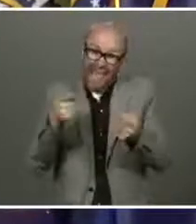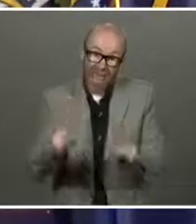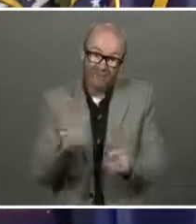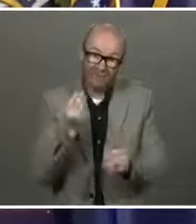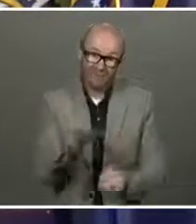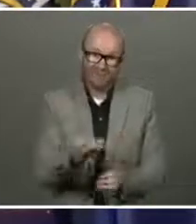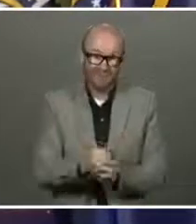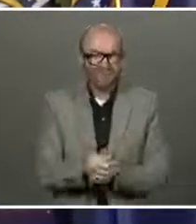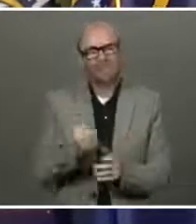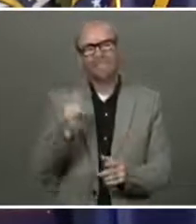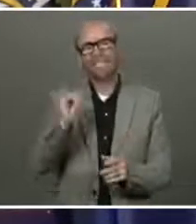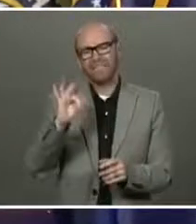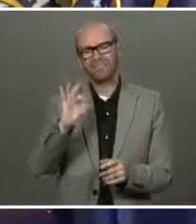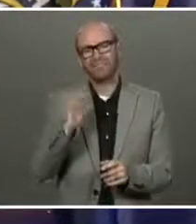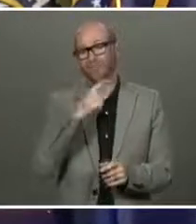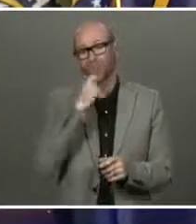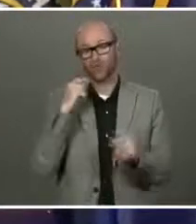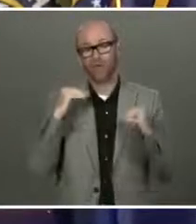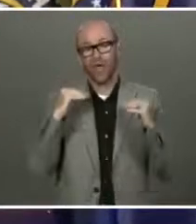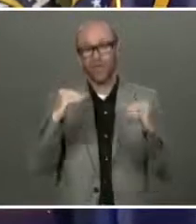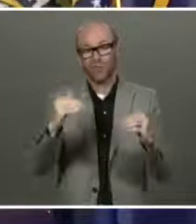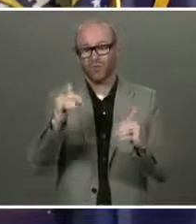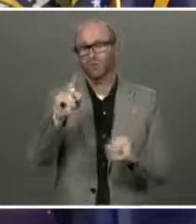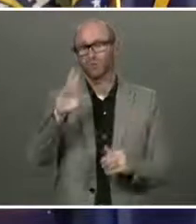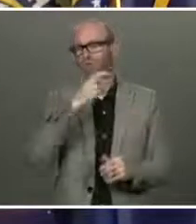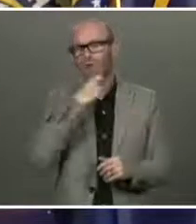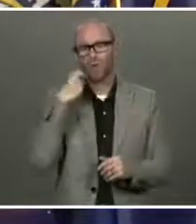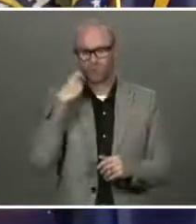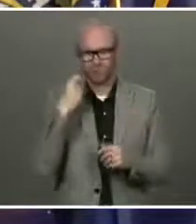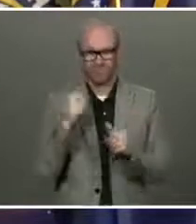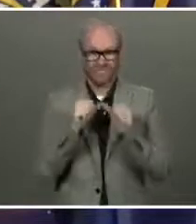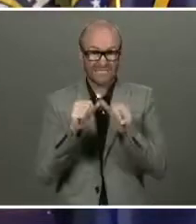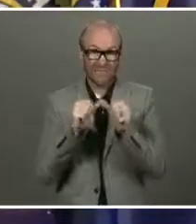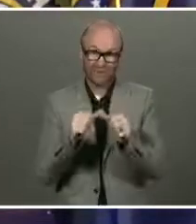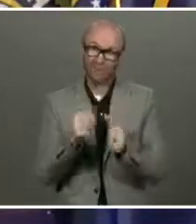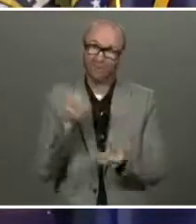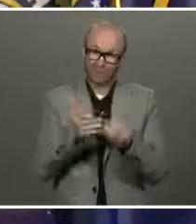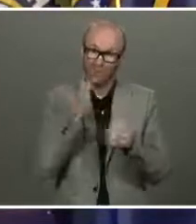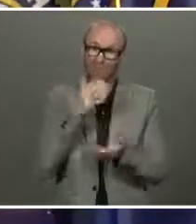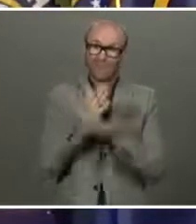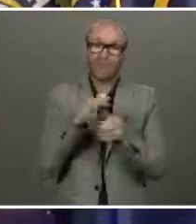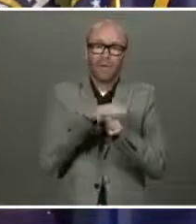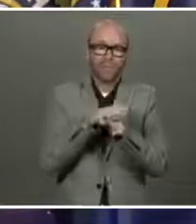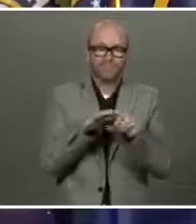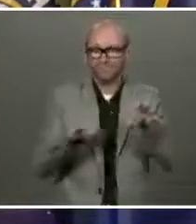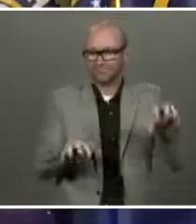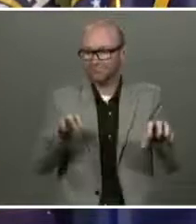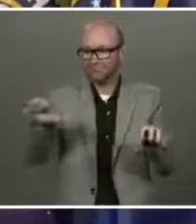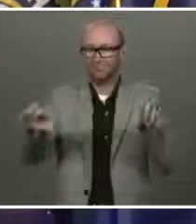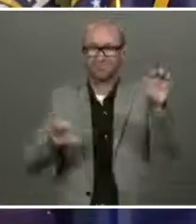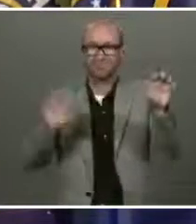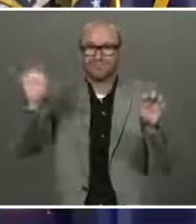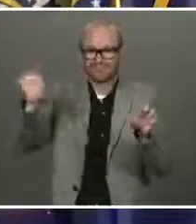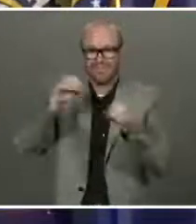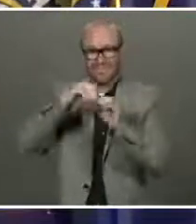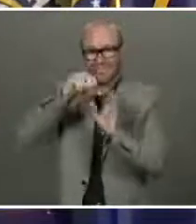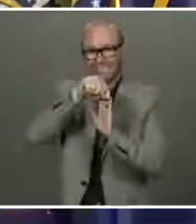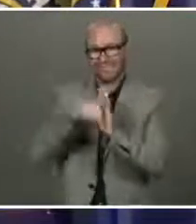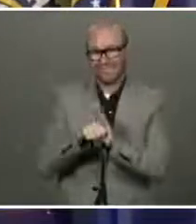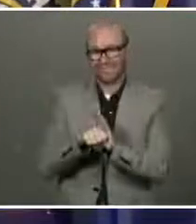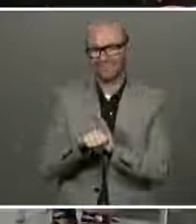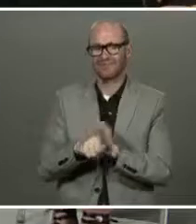that if the drought continues in the future, there probably will be a few pockets in the state where that might be the case. There are a